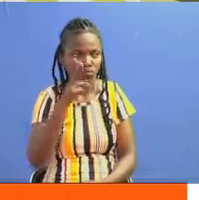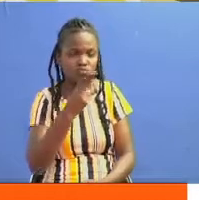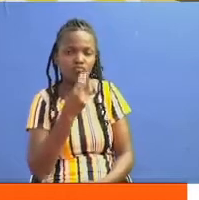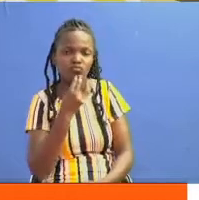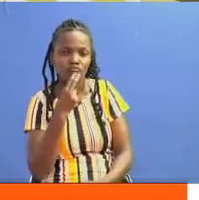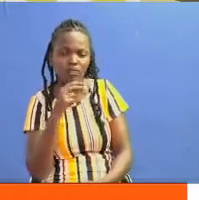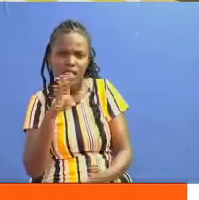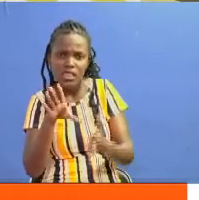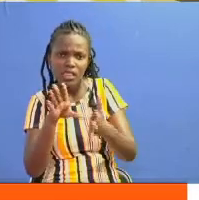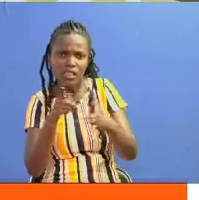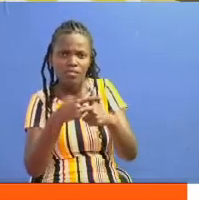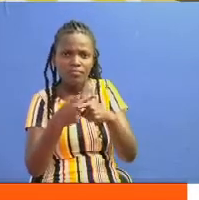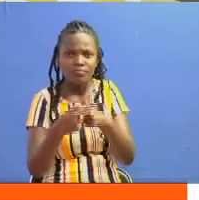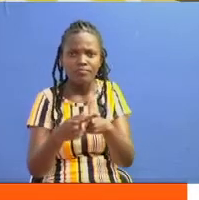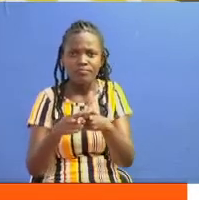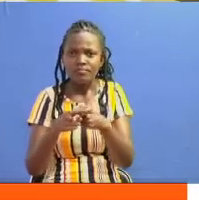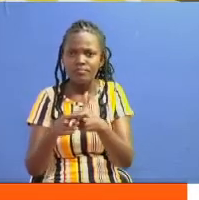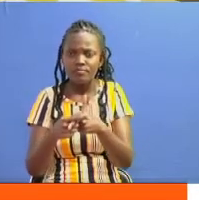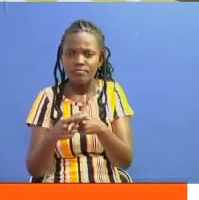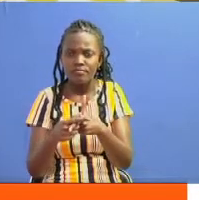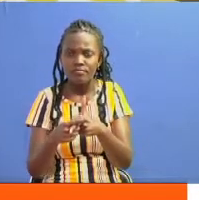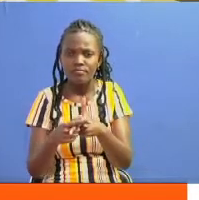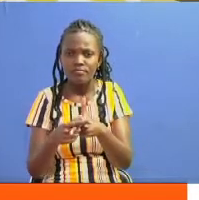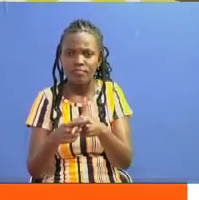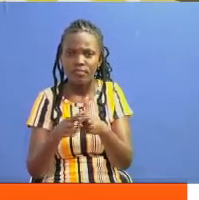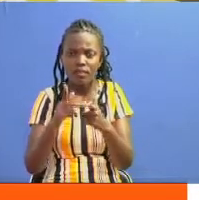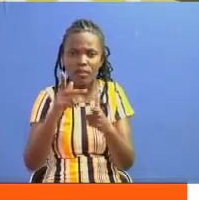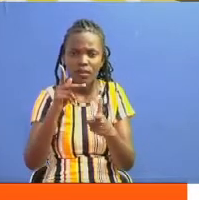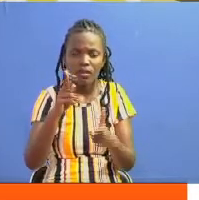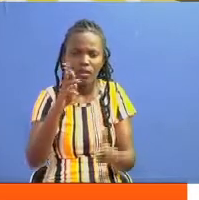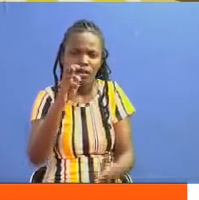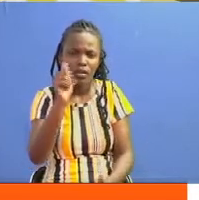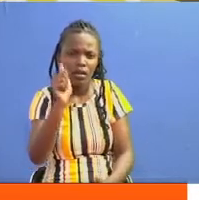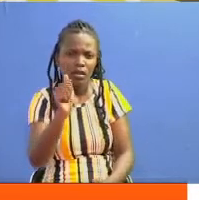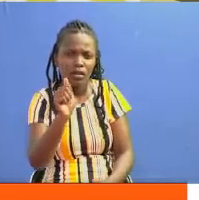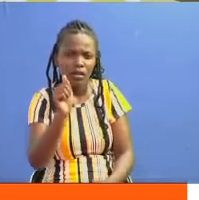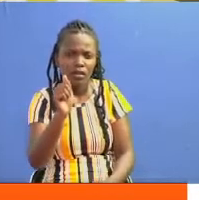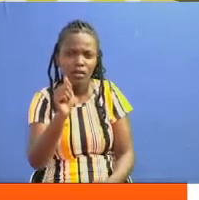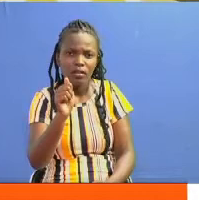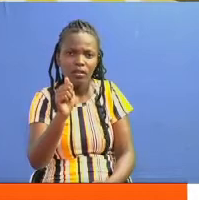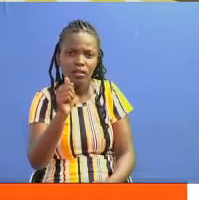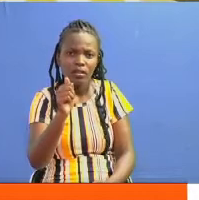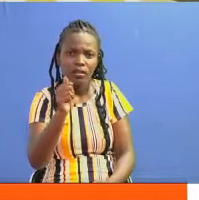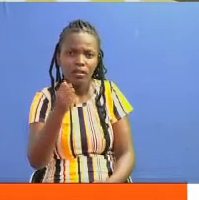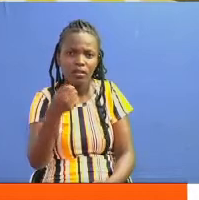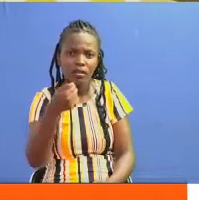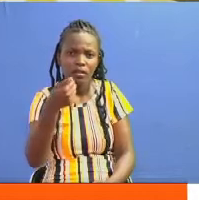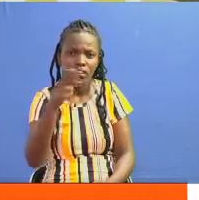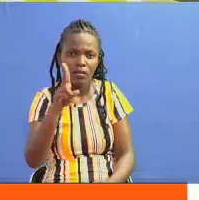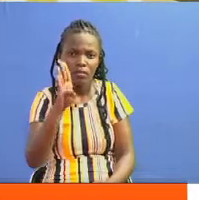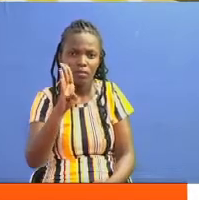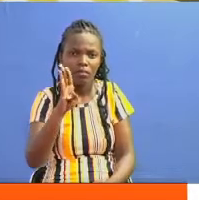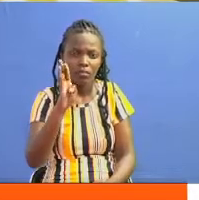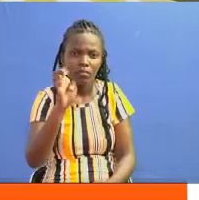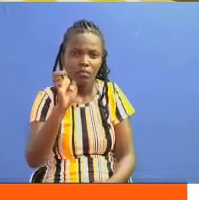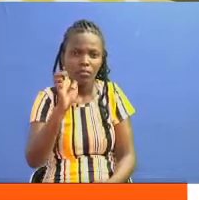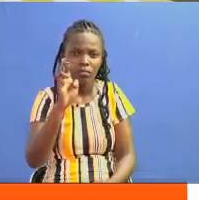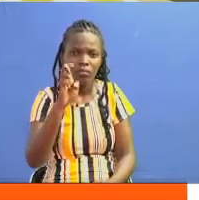the second batch, which will carry RTG, KRS scanner, and Harbour Mobile Crane, will leave on